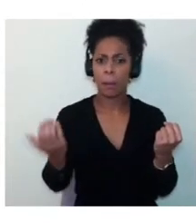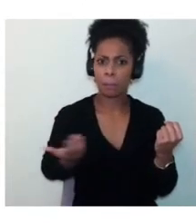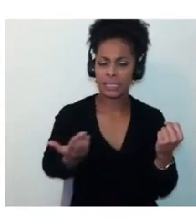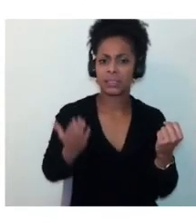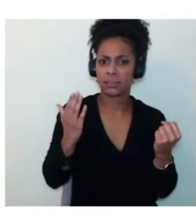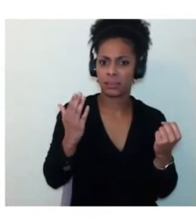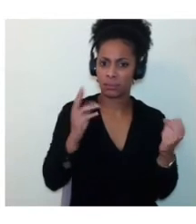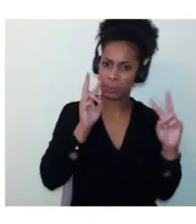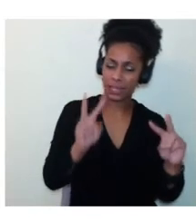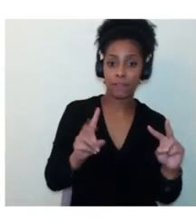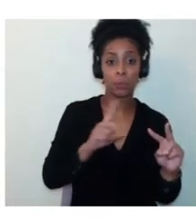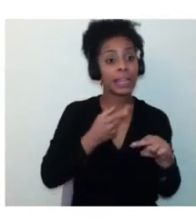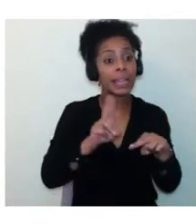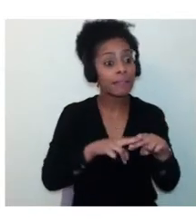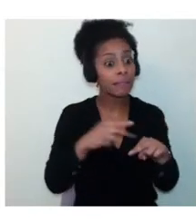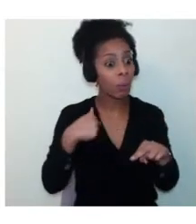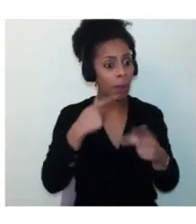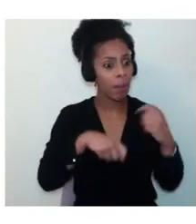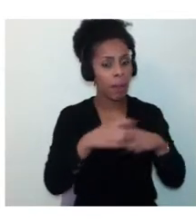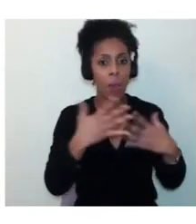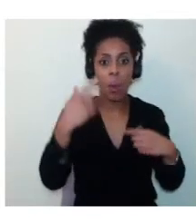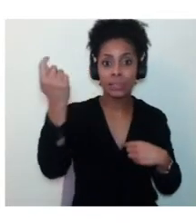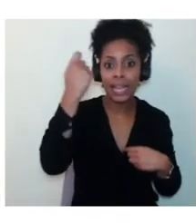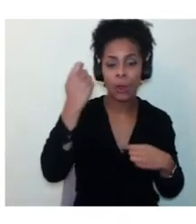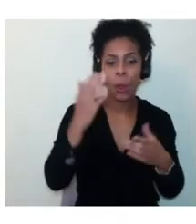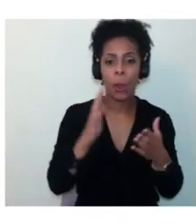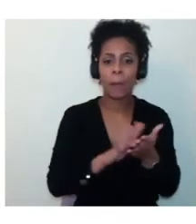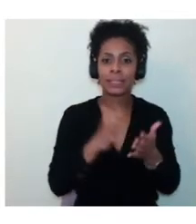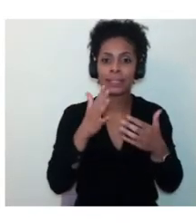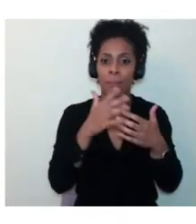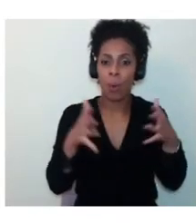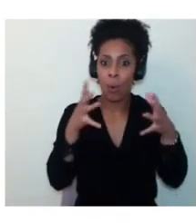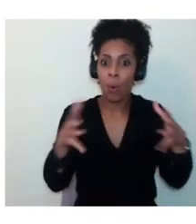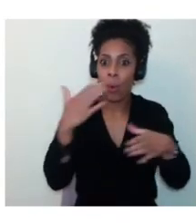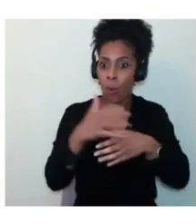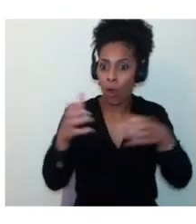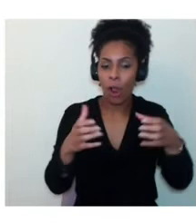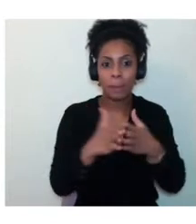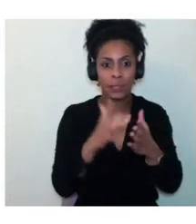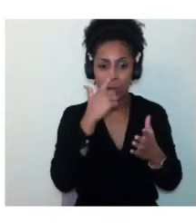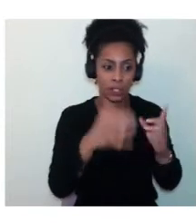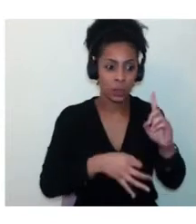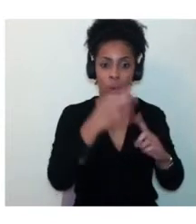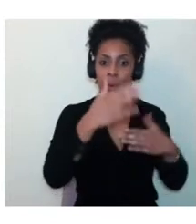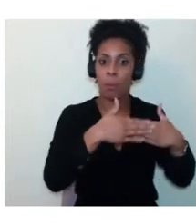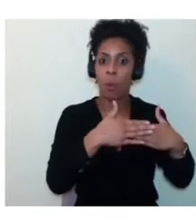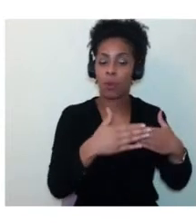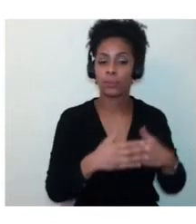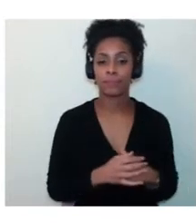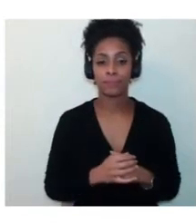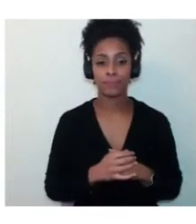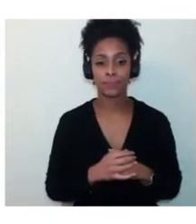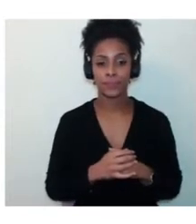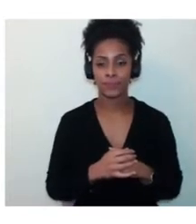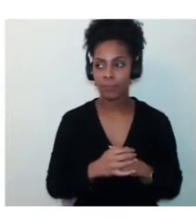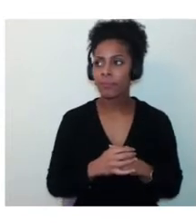we lean into it, it means we'll do more. And that, I think, is important. Yeah, totally echo loads of that. And